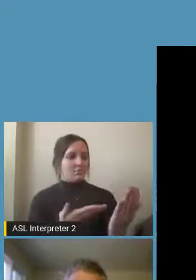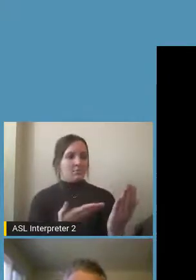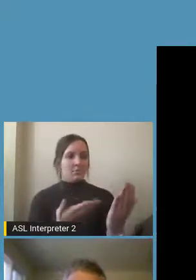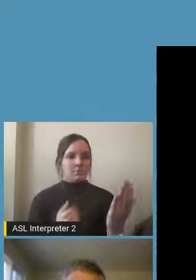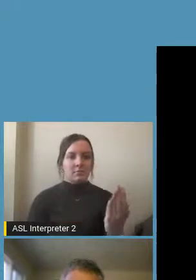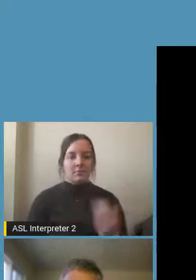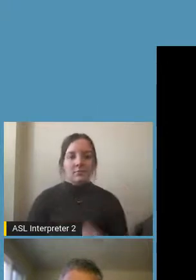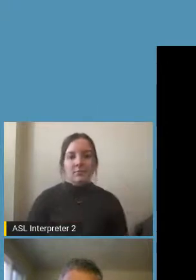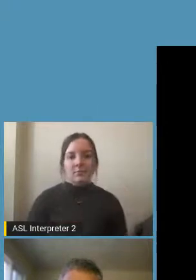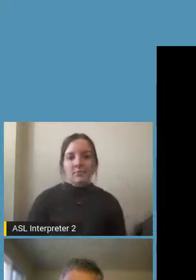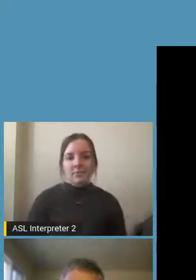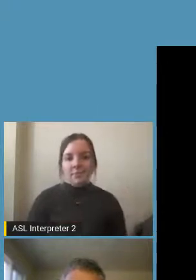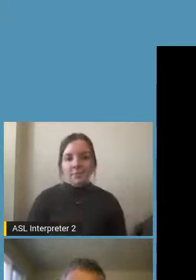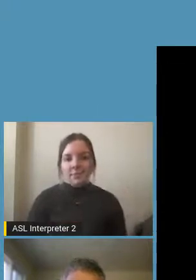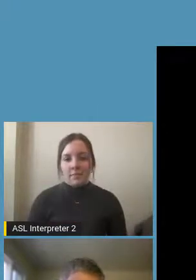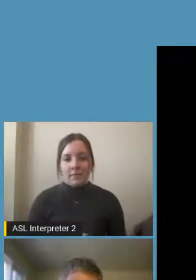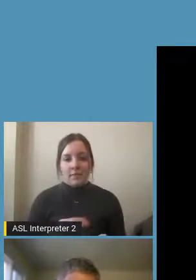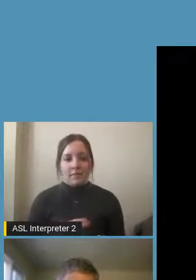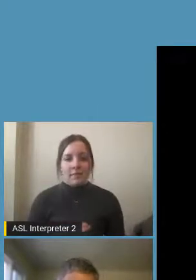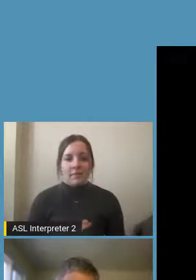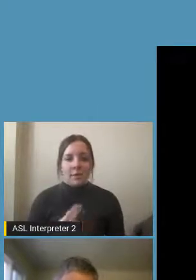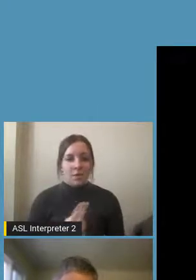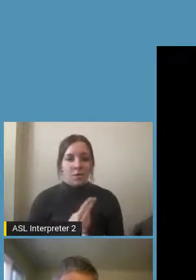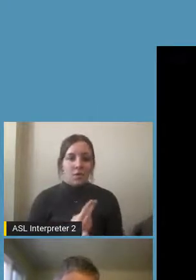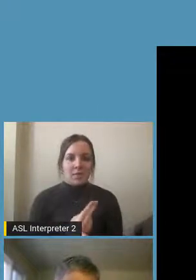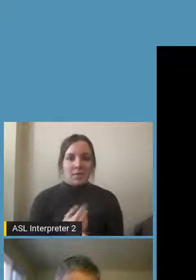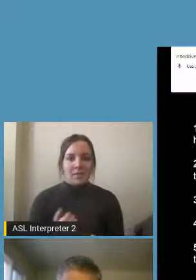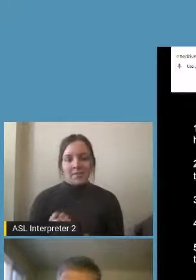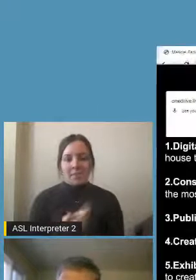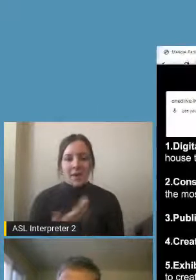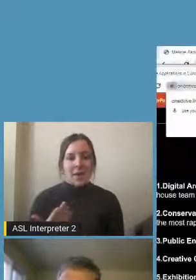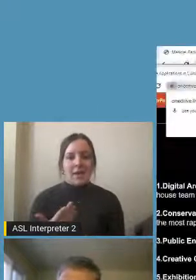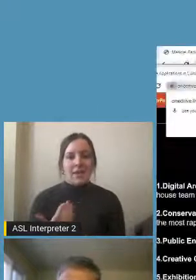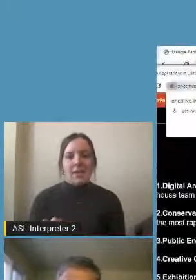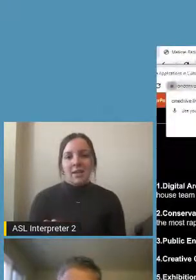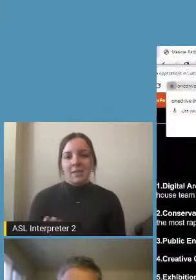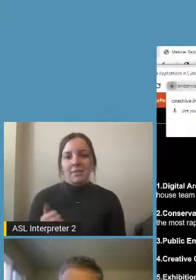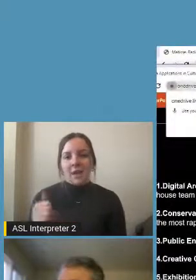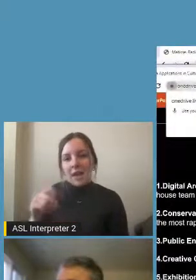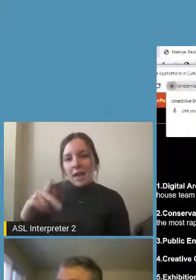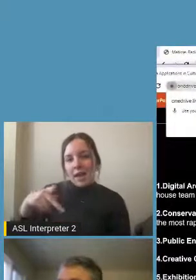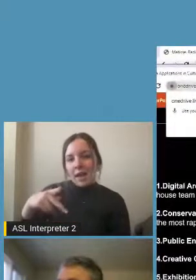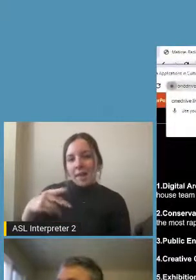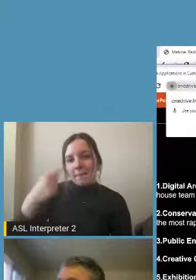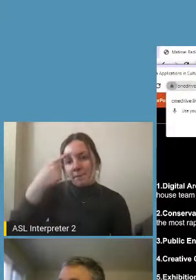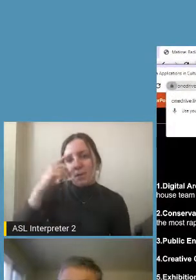or any camera-enabled AR-friendly app. And let me see if I can't.